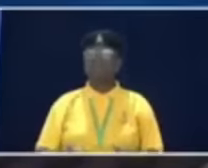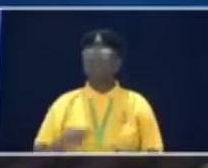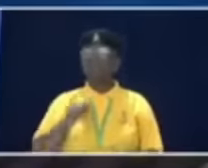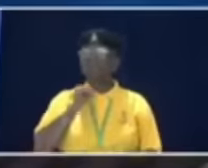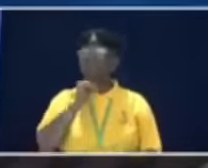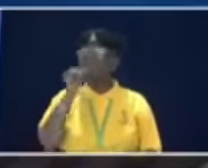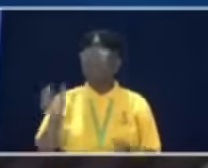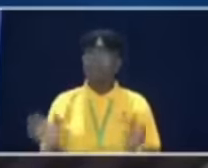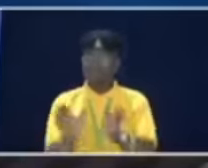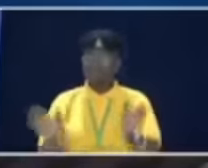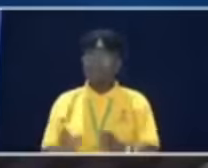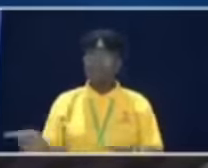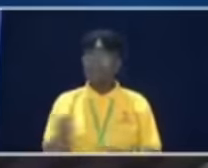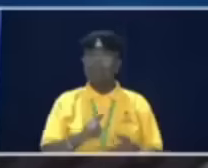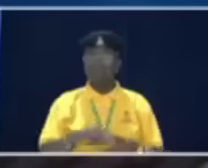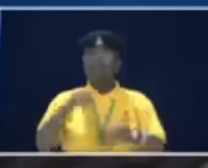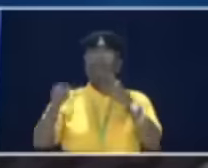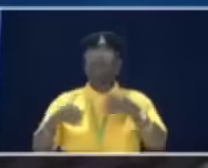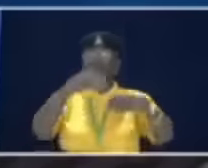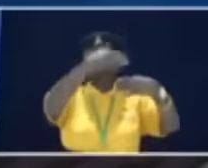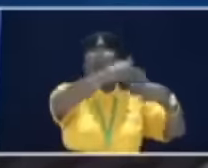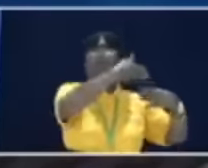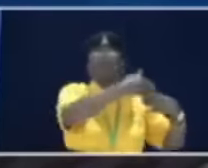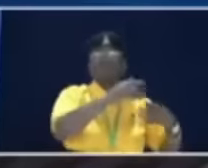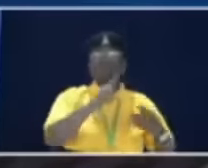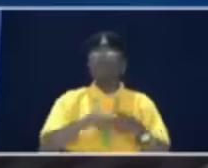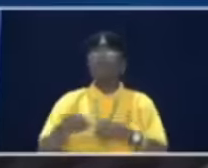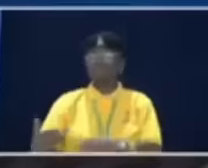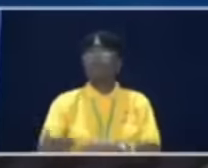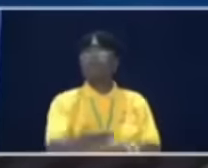to claim your crown.